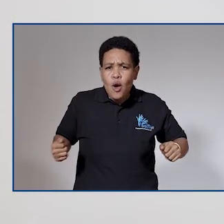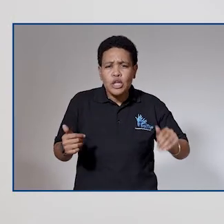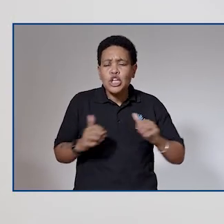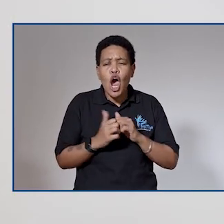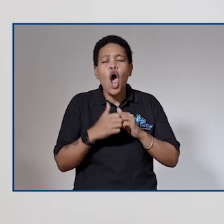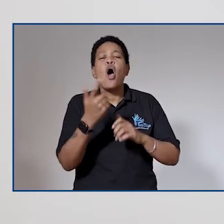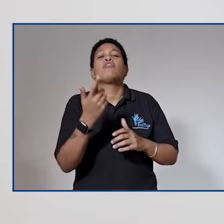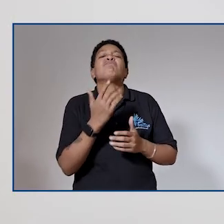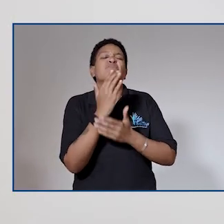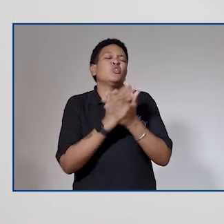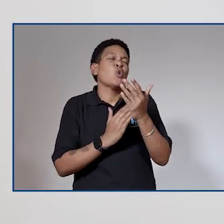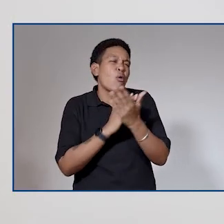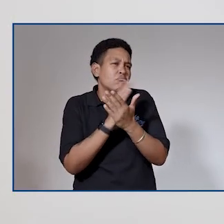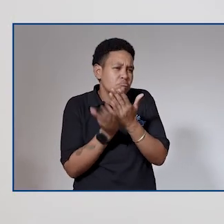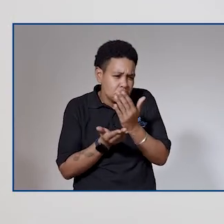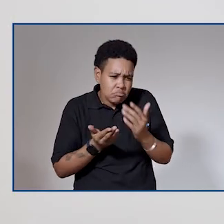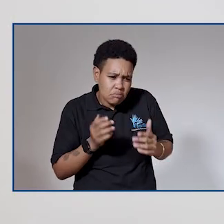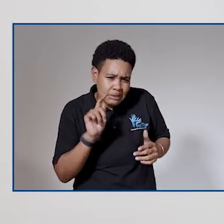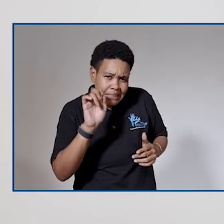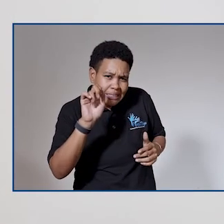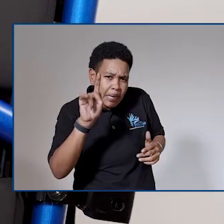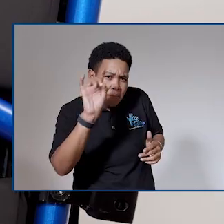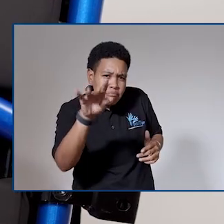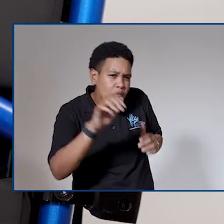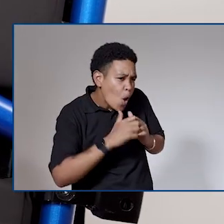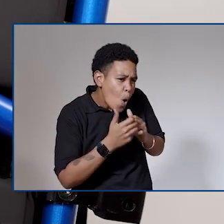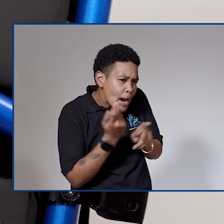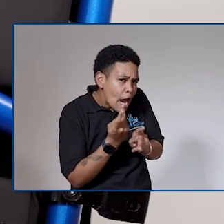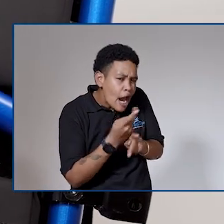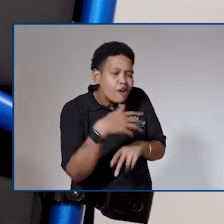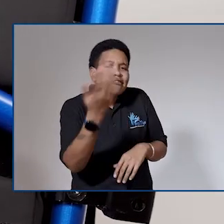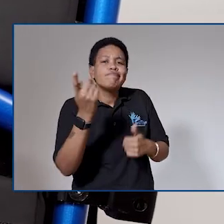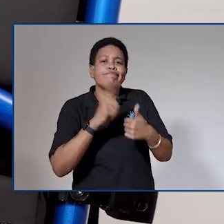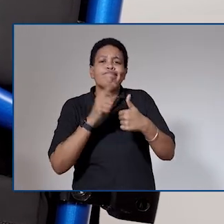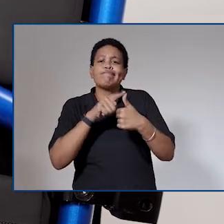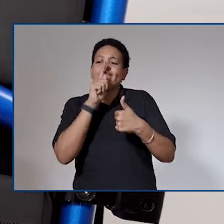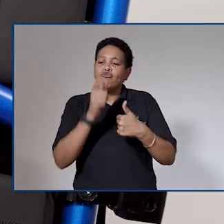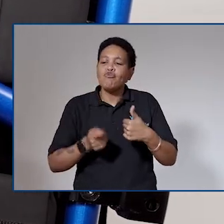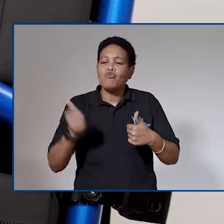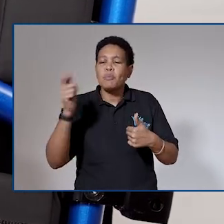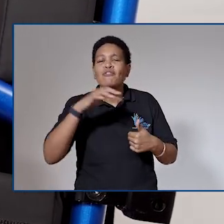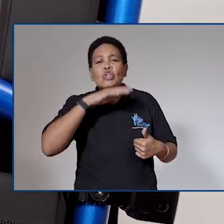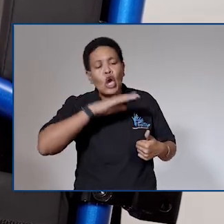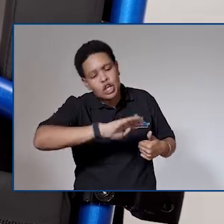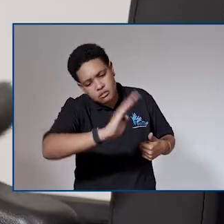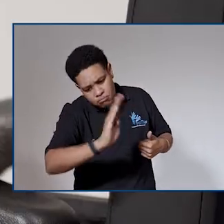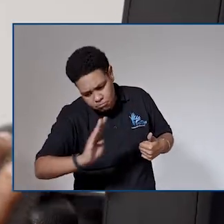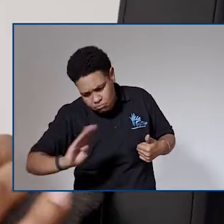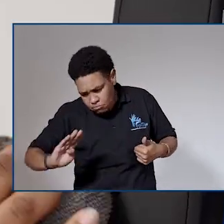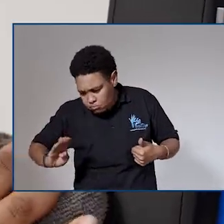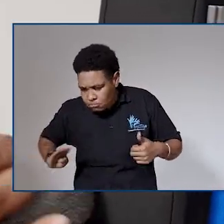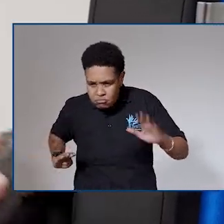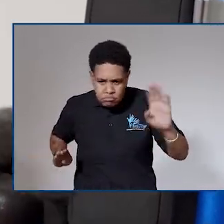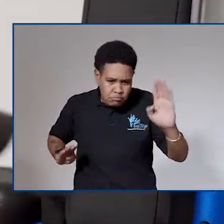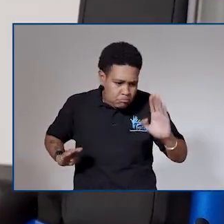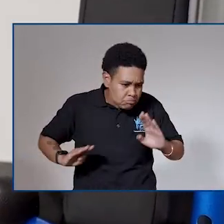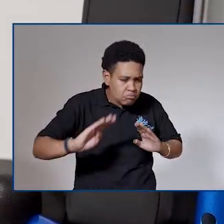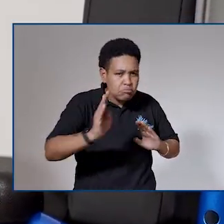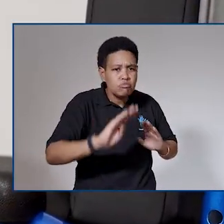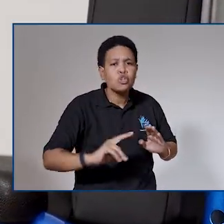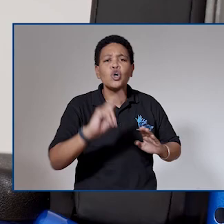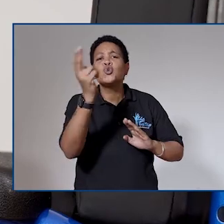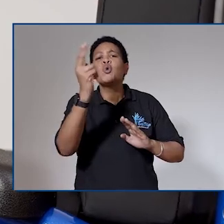tips for caring for the wheelchair are: 1. To remove all dust from the wheelchair frame by using a